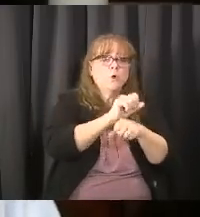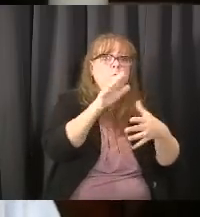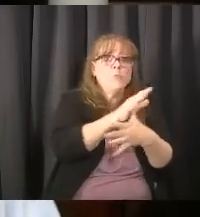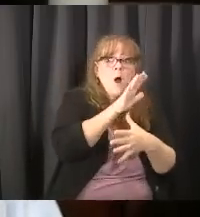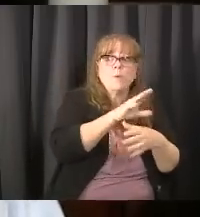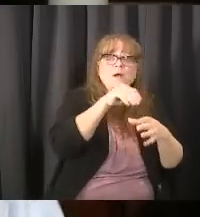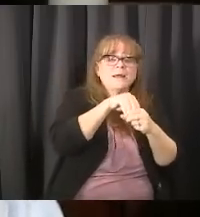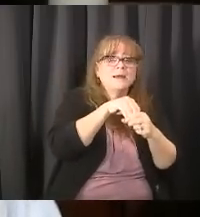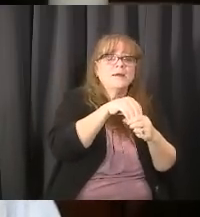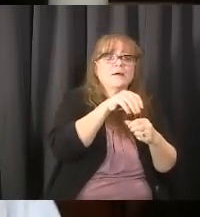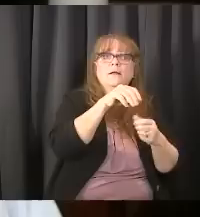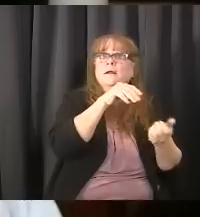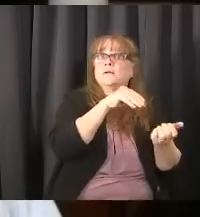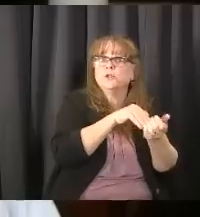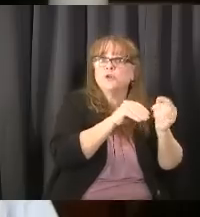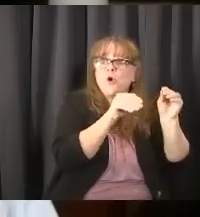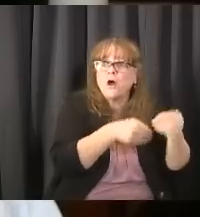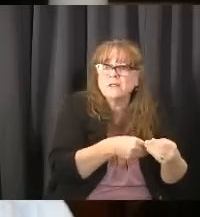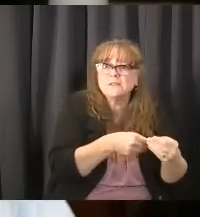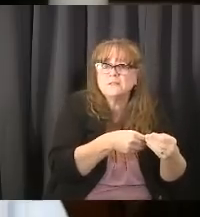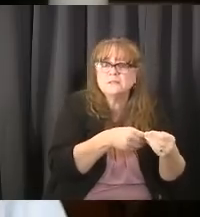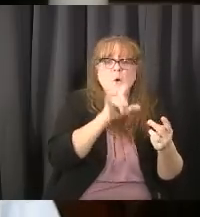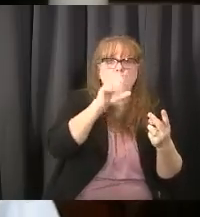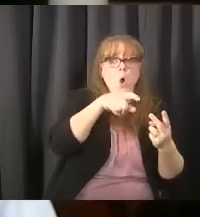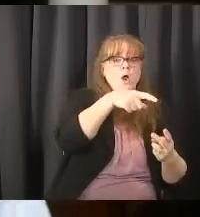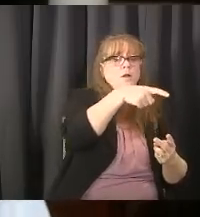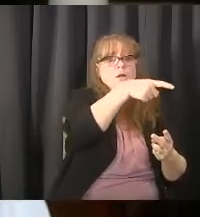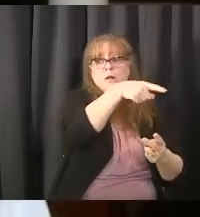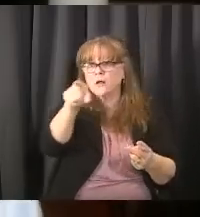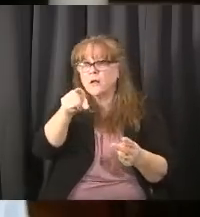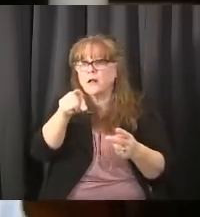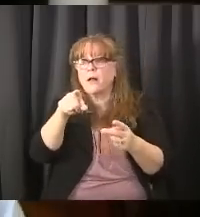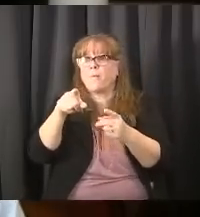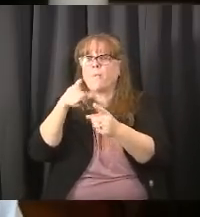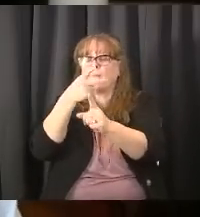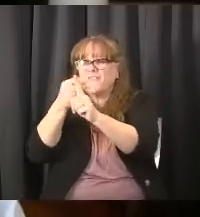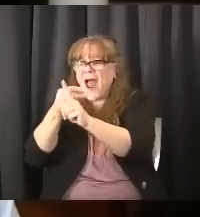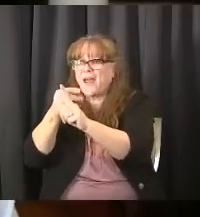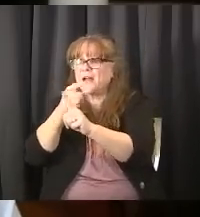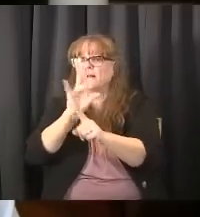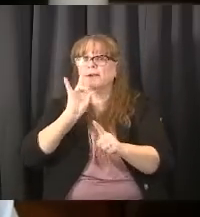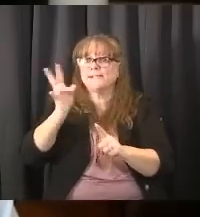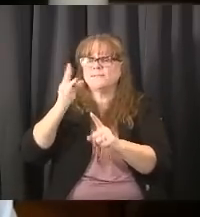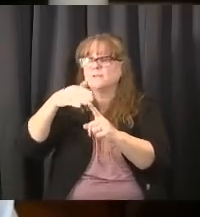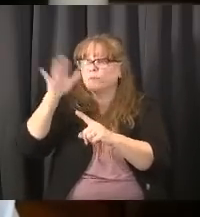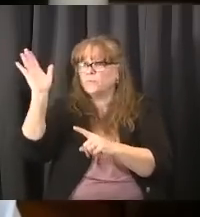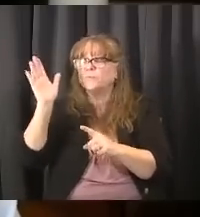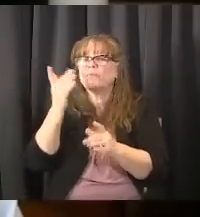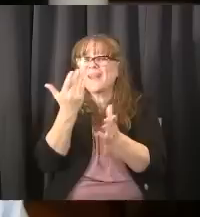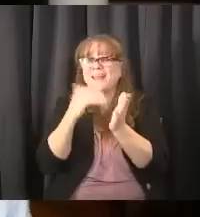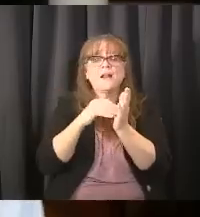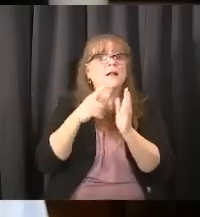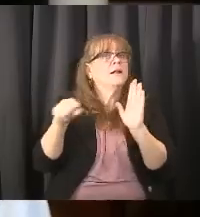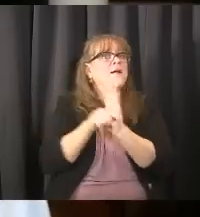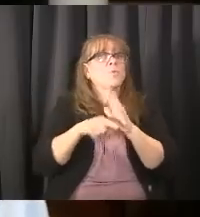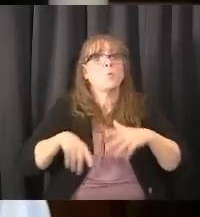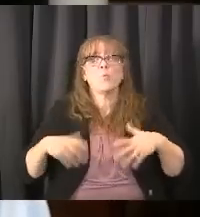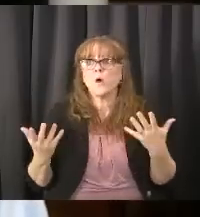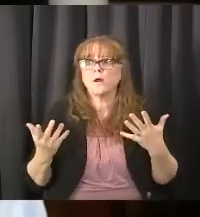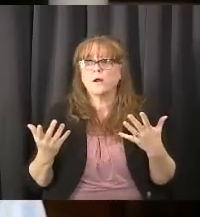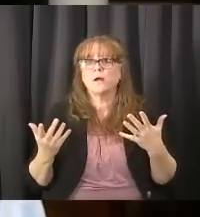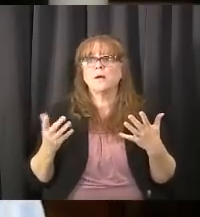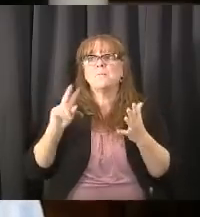those to do vaccinations. So the downside to that is not as many people are getting primary health care, but we